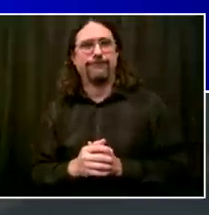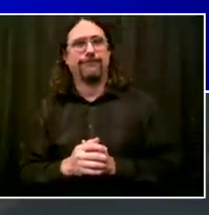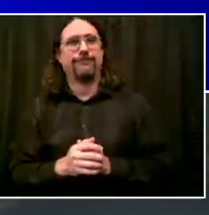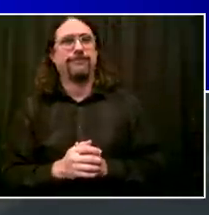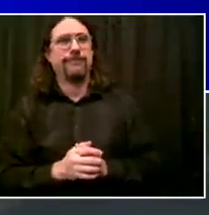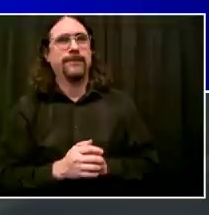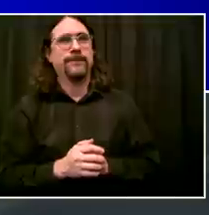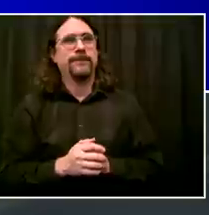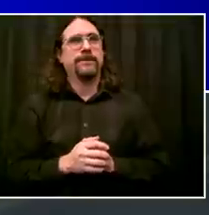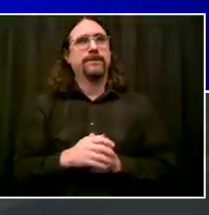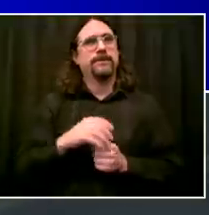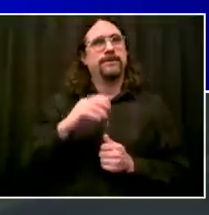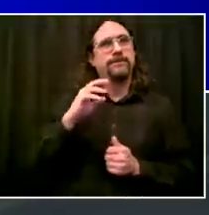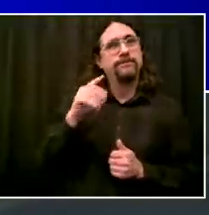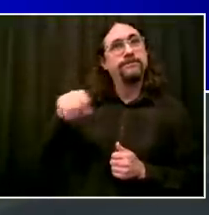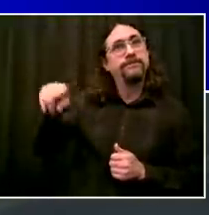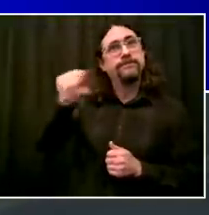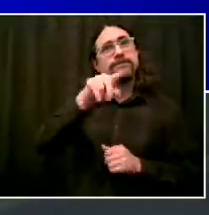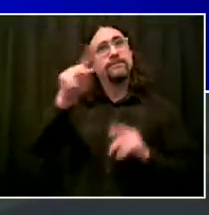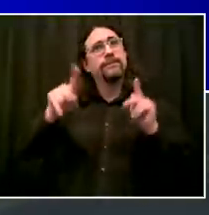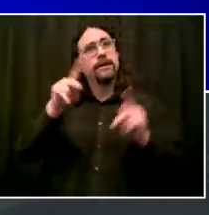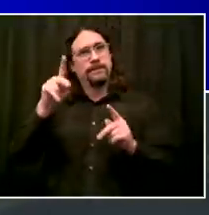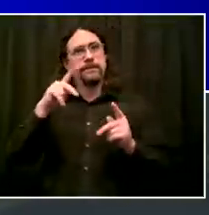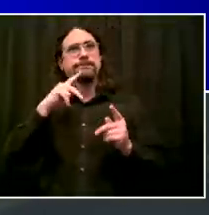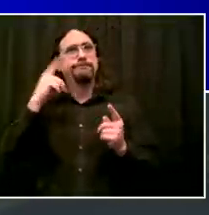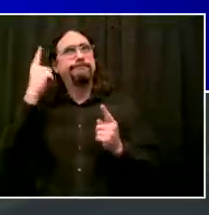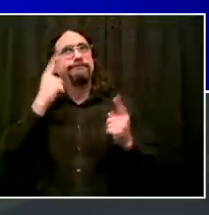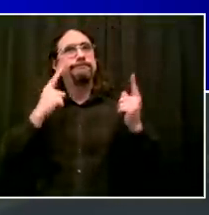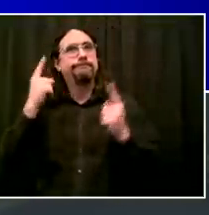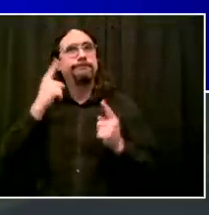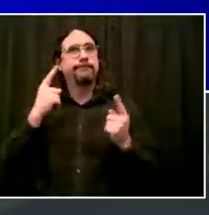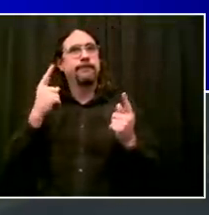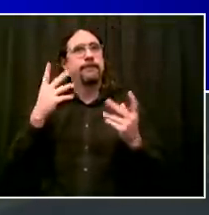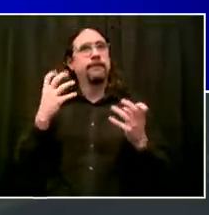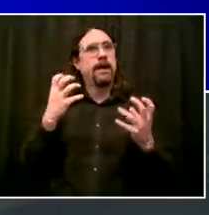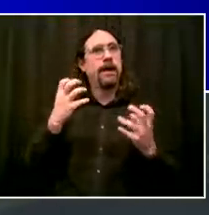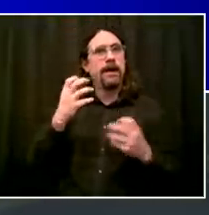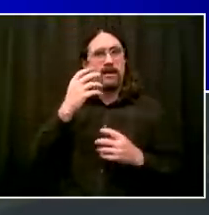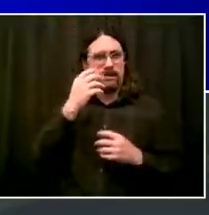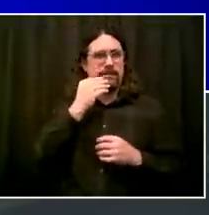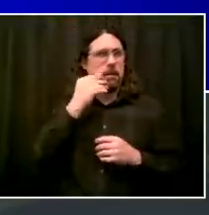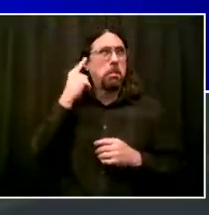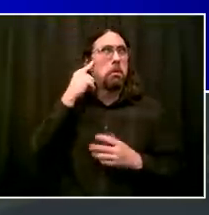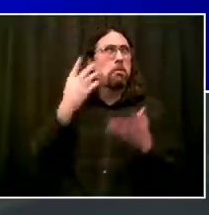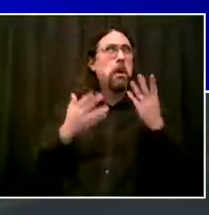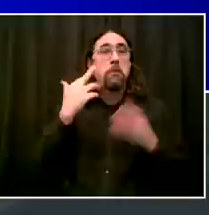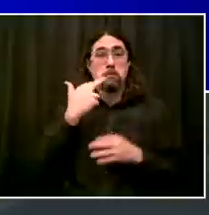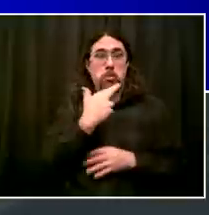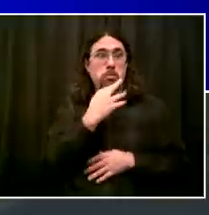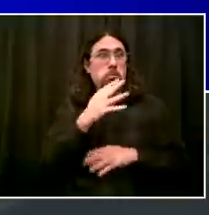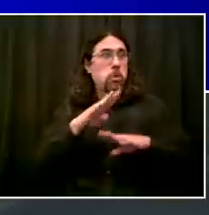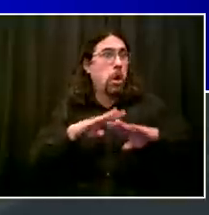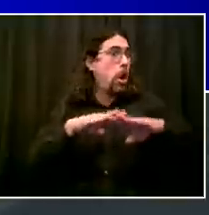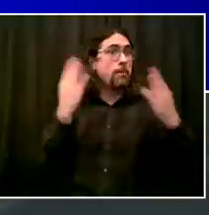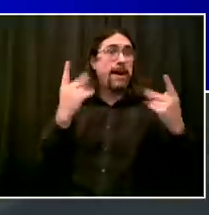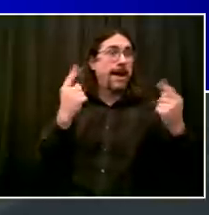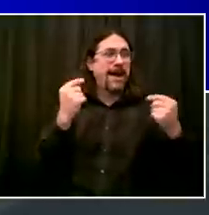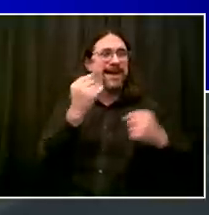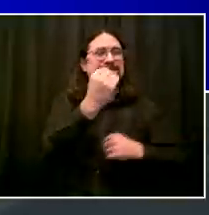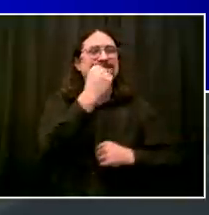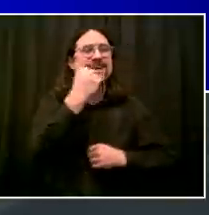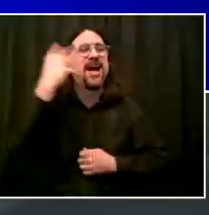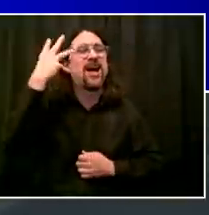safe. So want to keep people moving along, make sure that we stick to the standards that are working. So you will